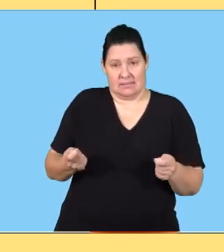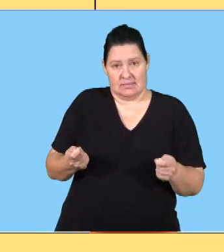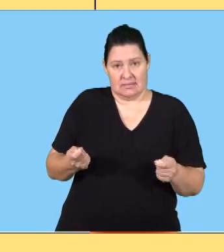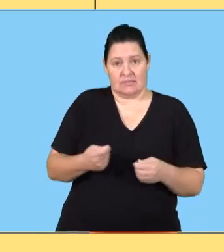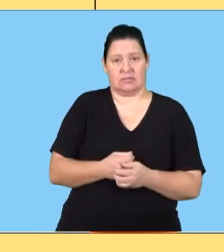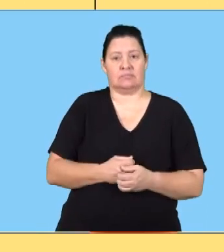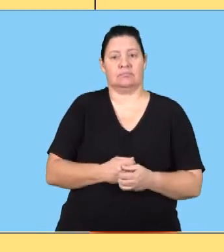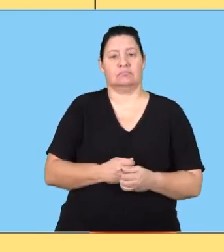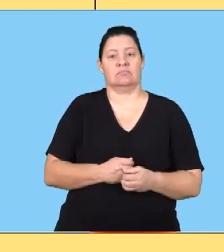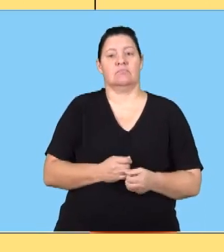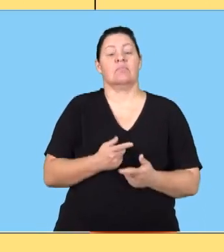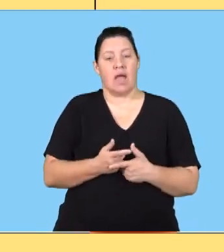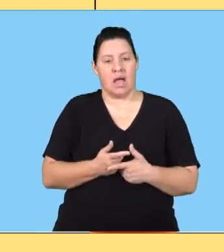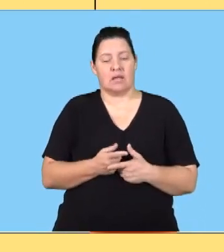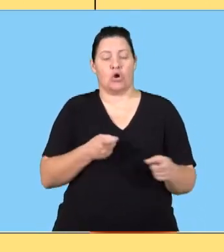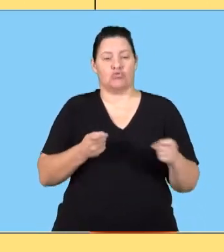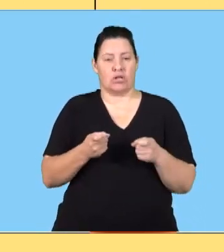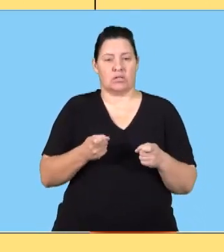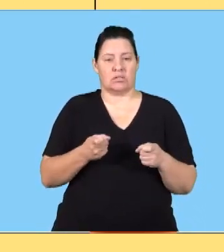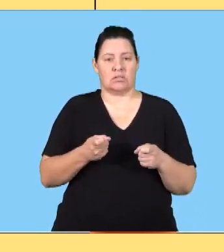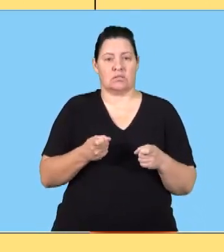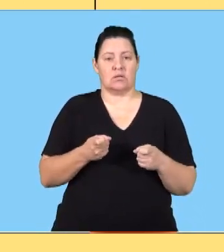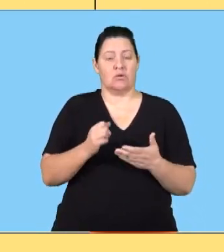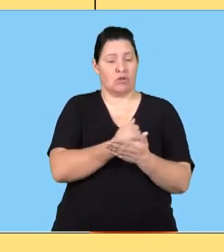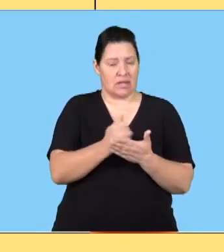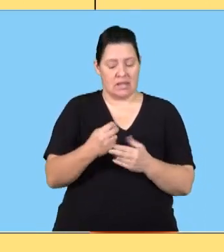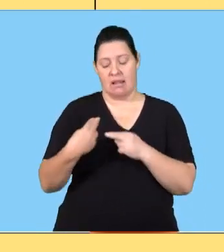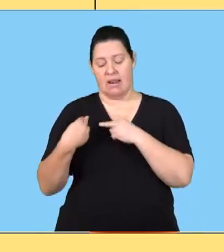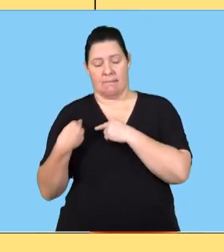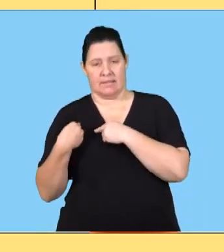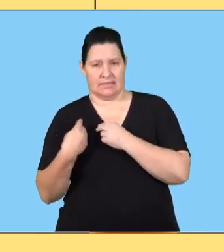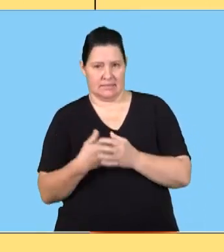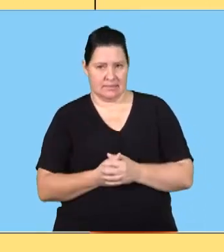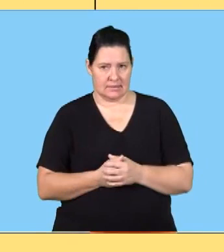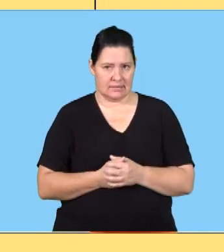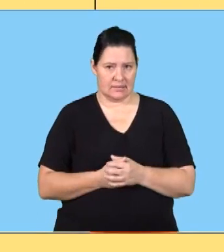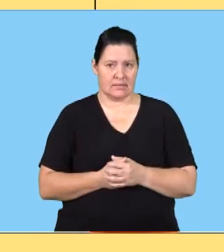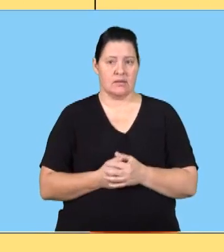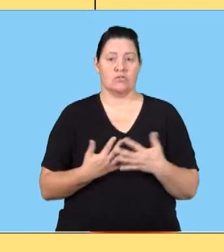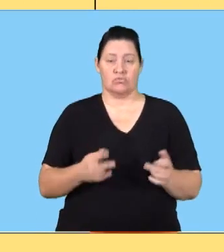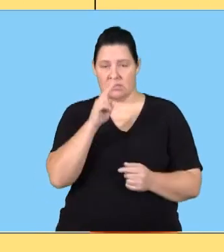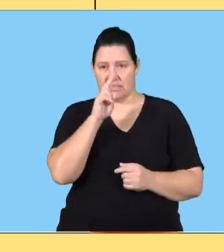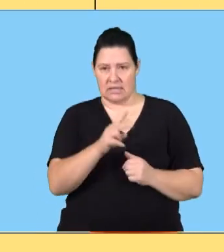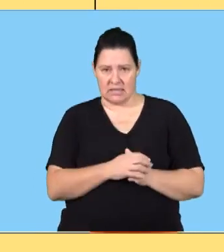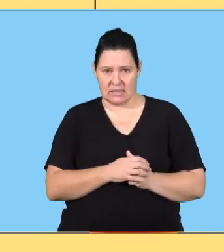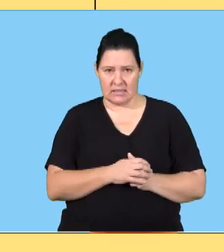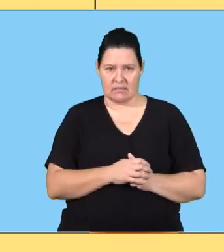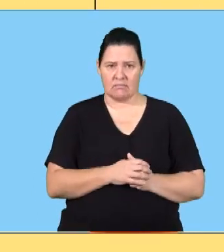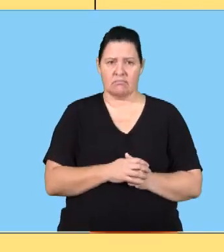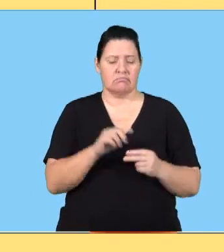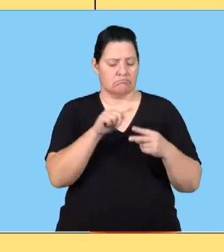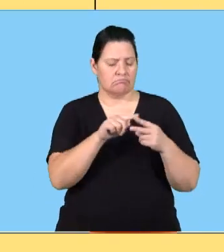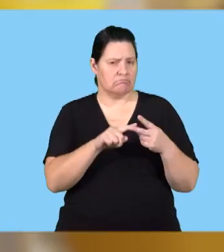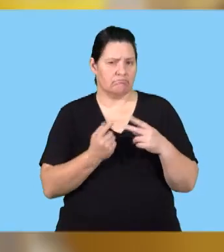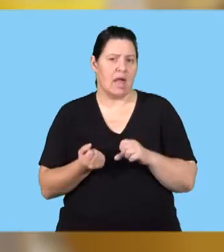expense and creditors control are a liability. So let's see how